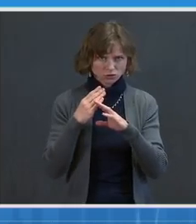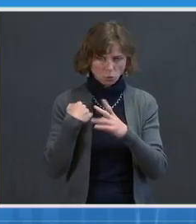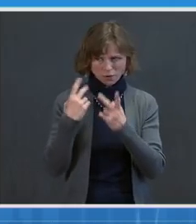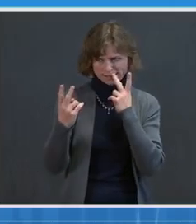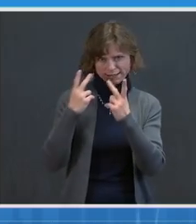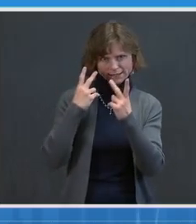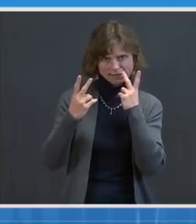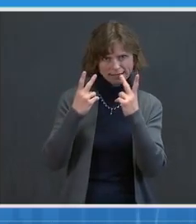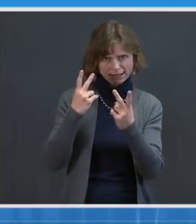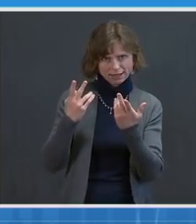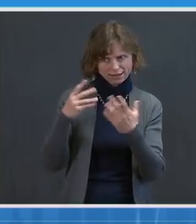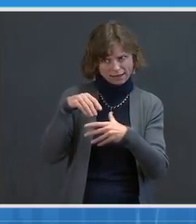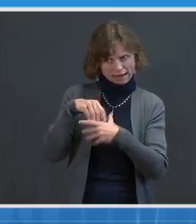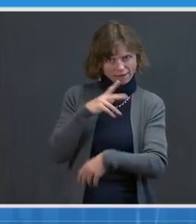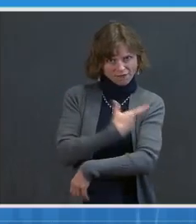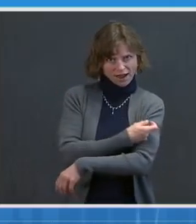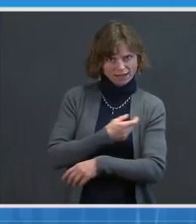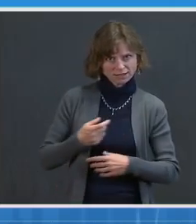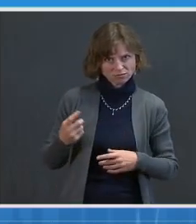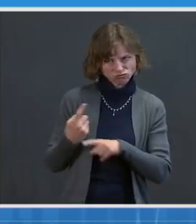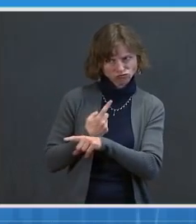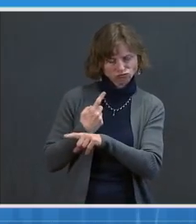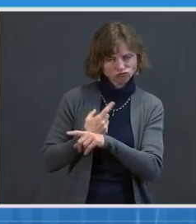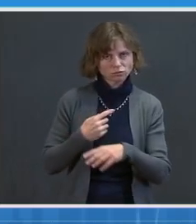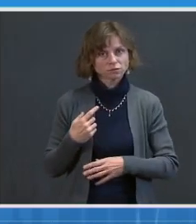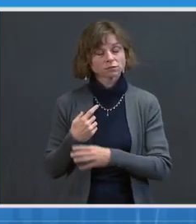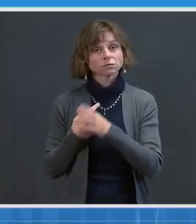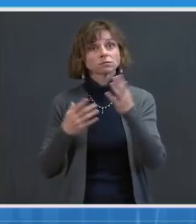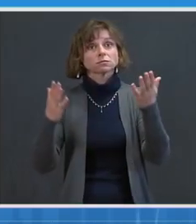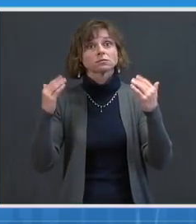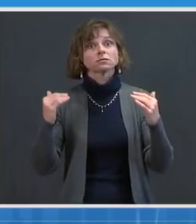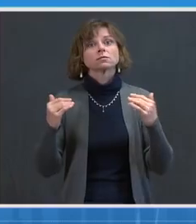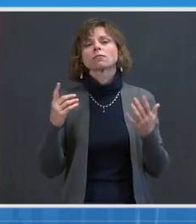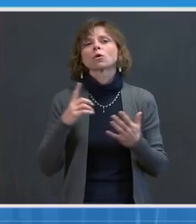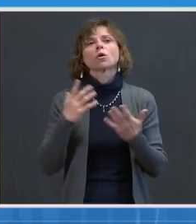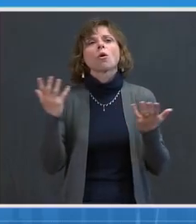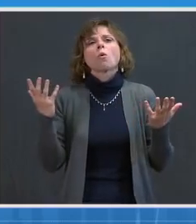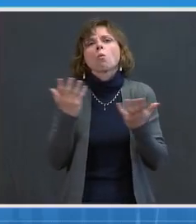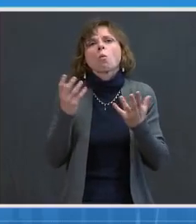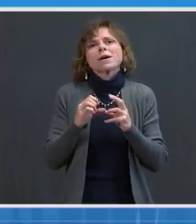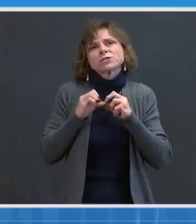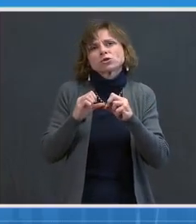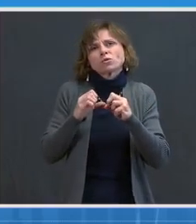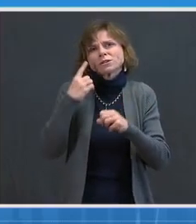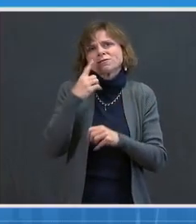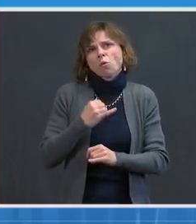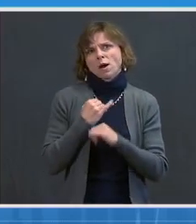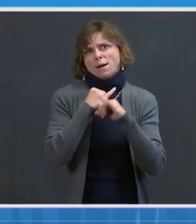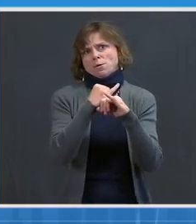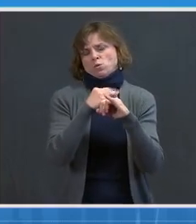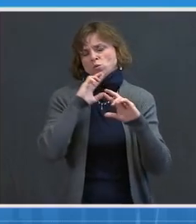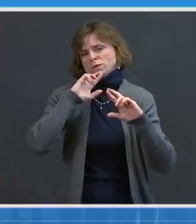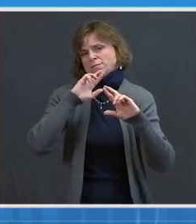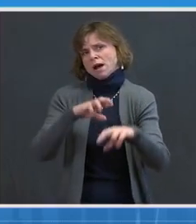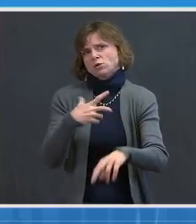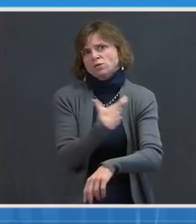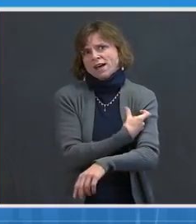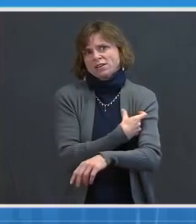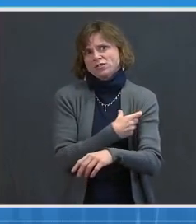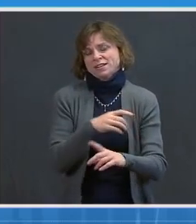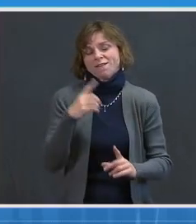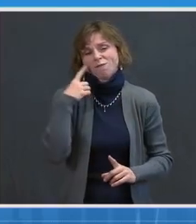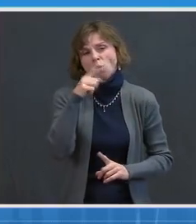in our vaccines. Next is, what is the duration of the immune response to vaccination in certain